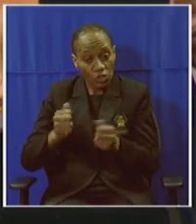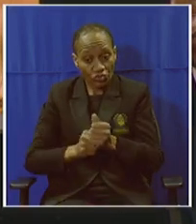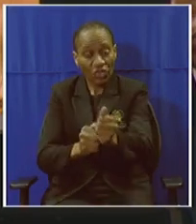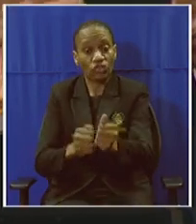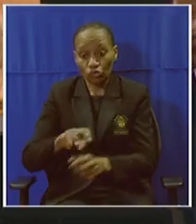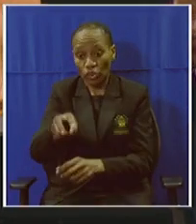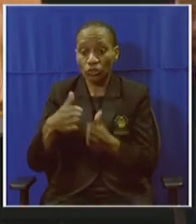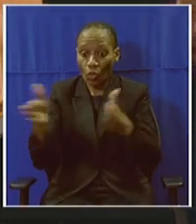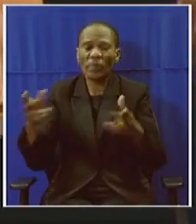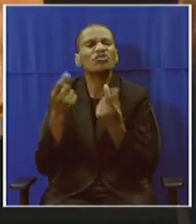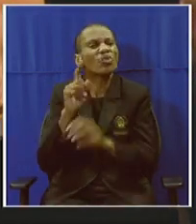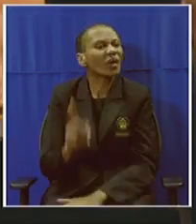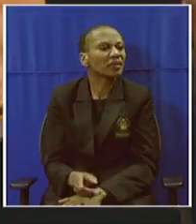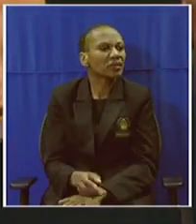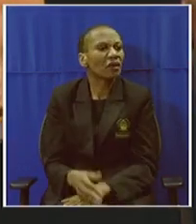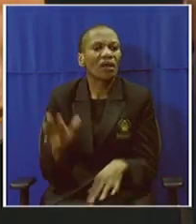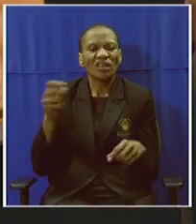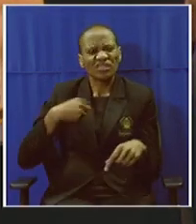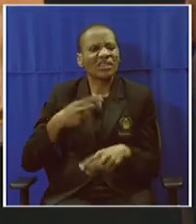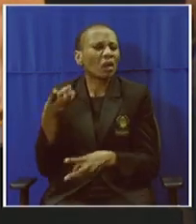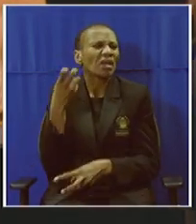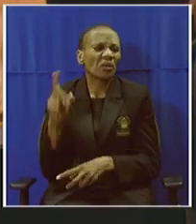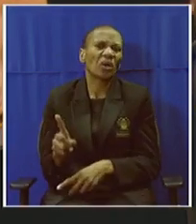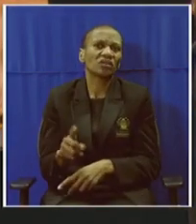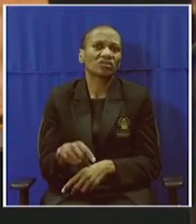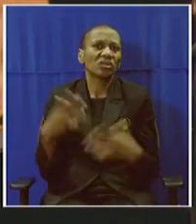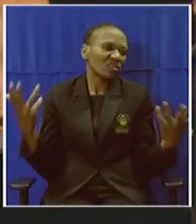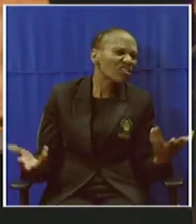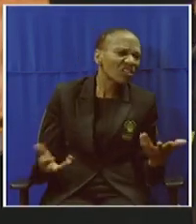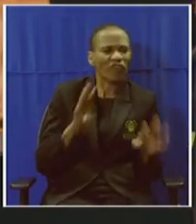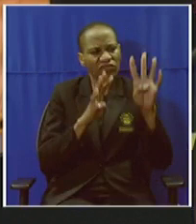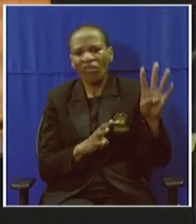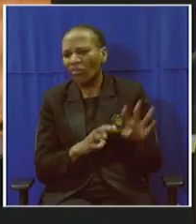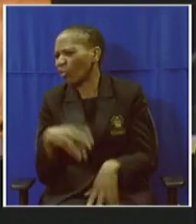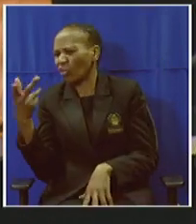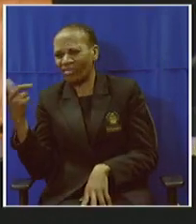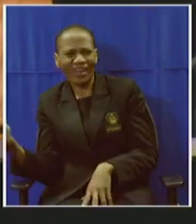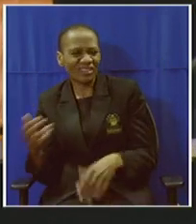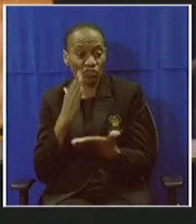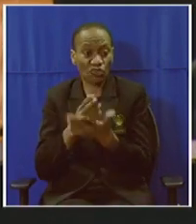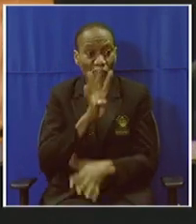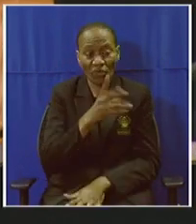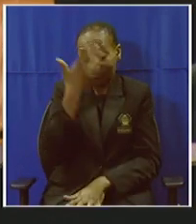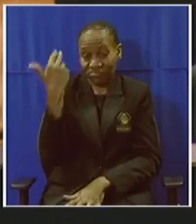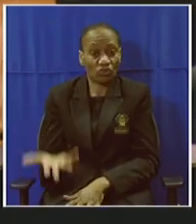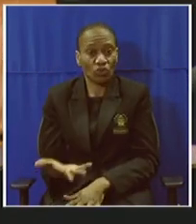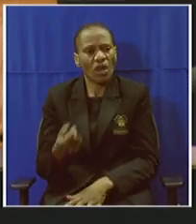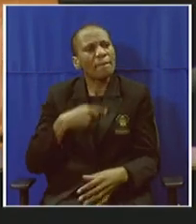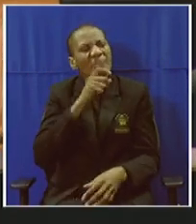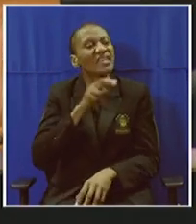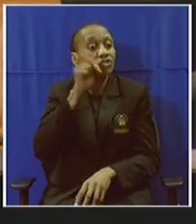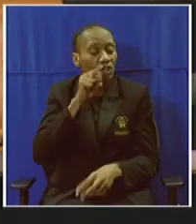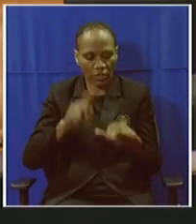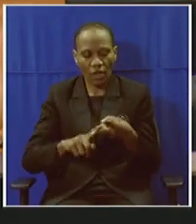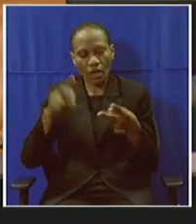reserve? Instead, we got a lot of waffle about me being a lobbyist, I'm not sure what for, and the fact that our strategic fuel reserve comes from Nigeria and